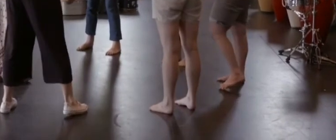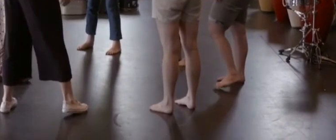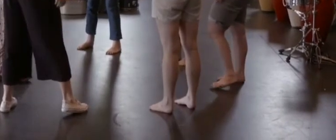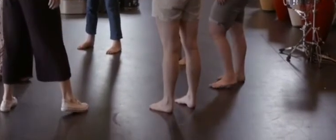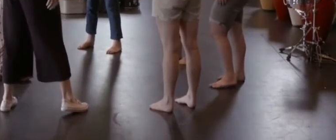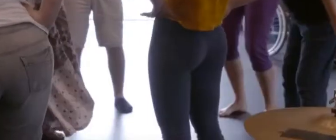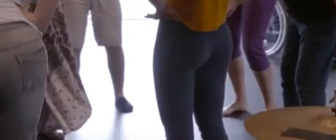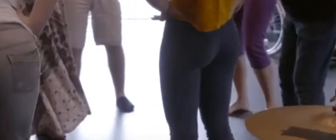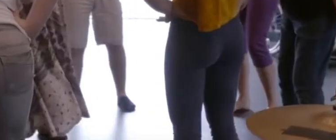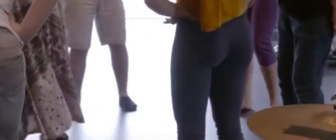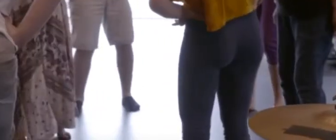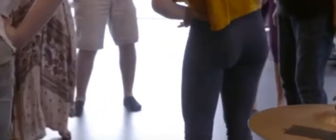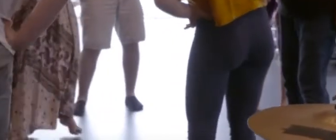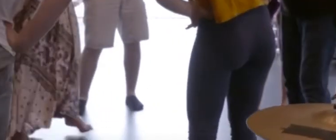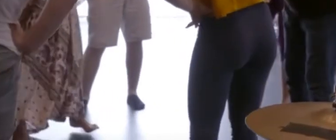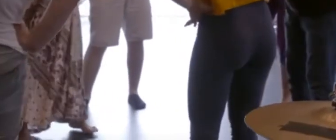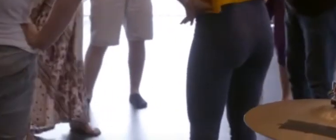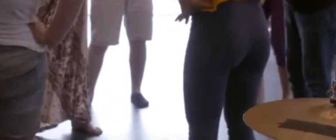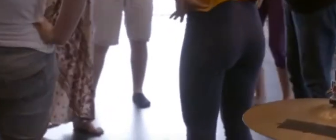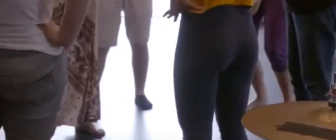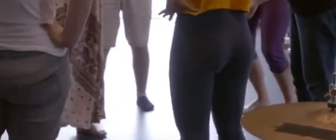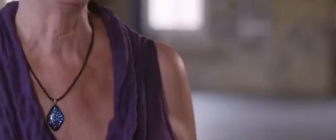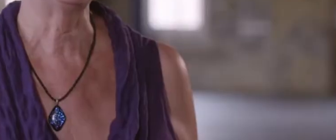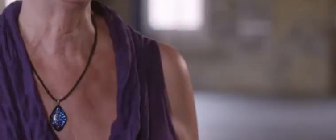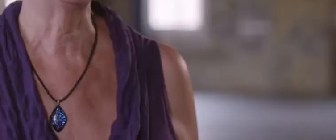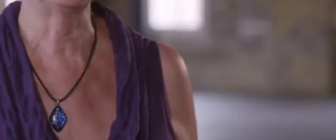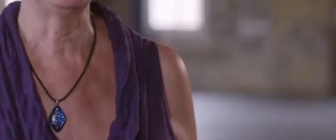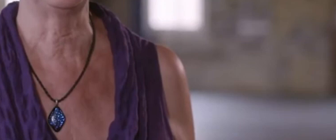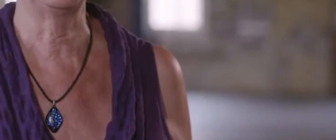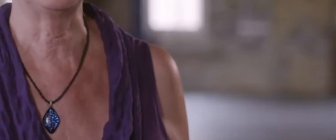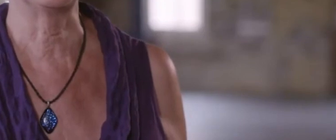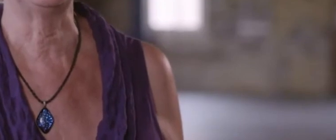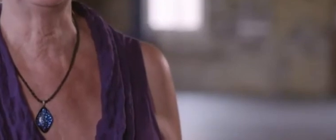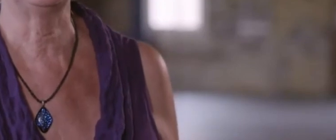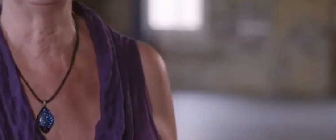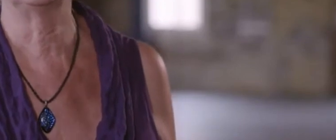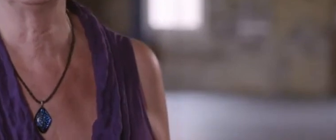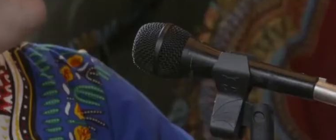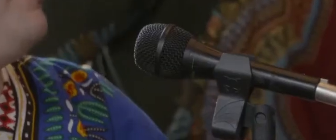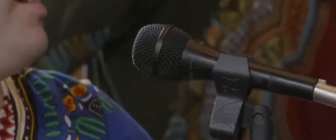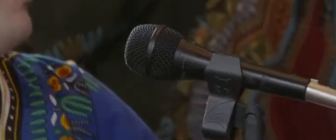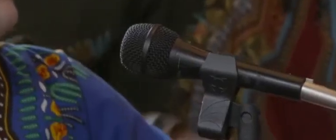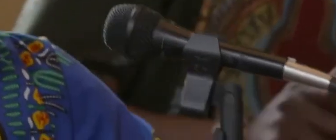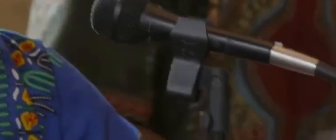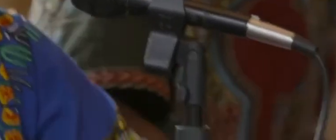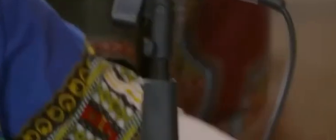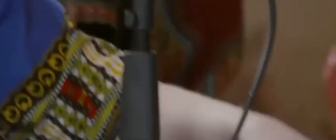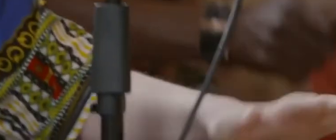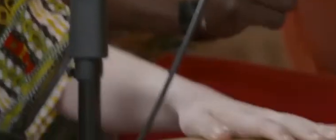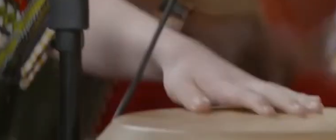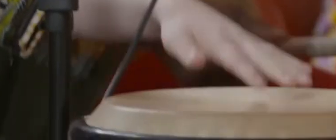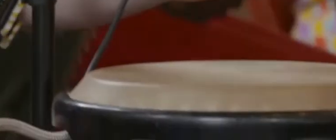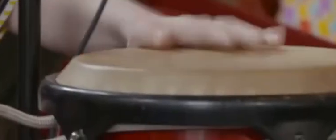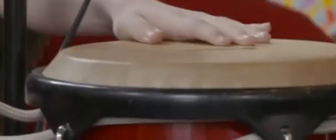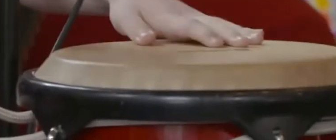organisation in Queensland that works with people with disabilities. It's obviously a participatory practice that they